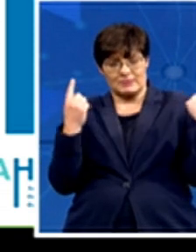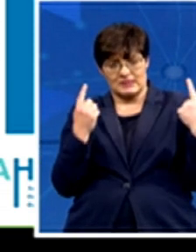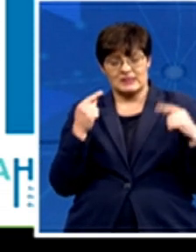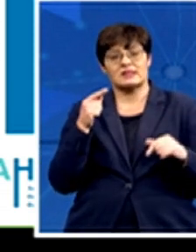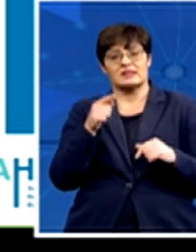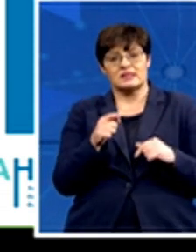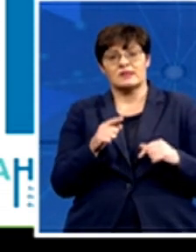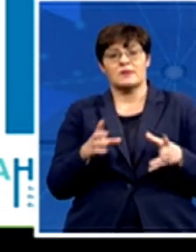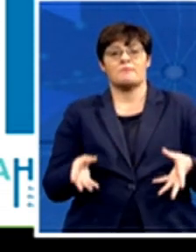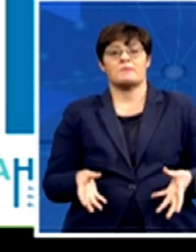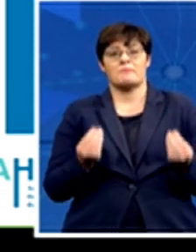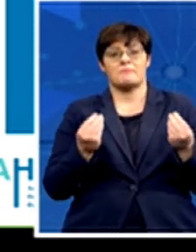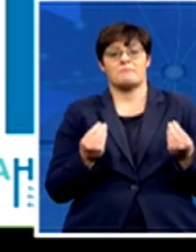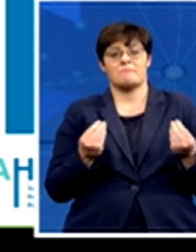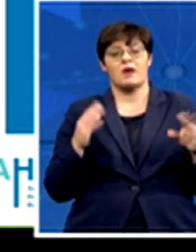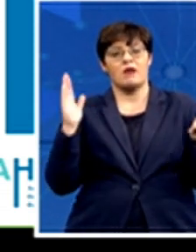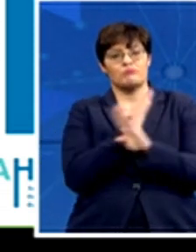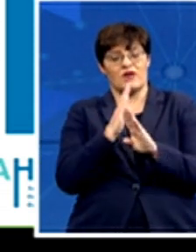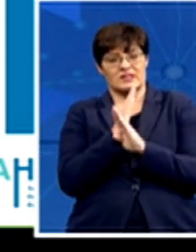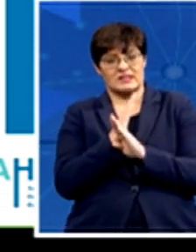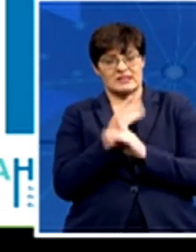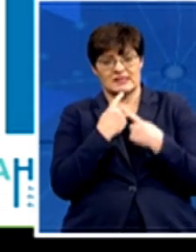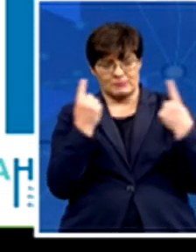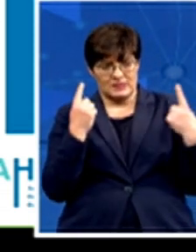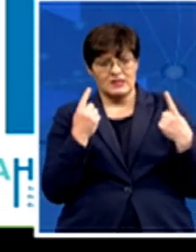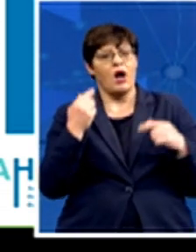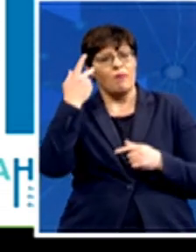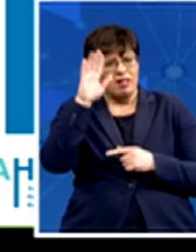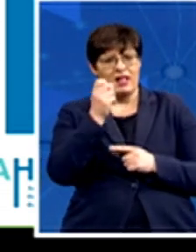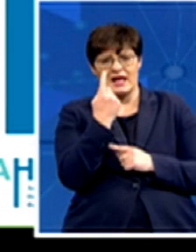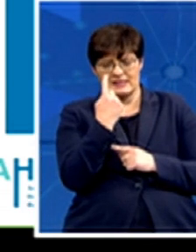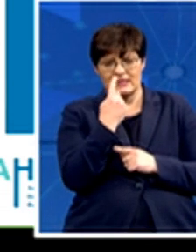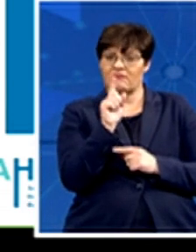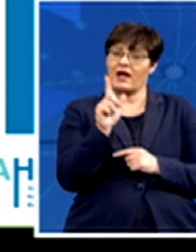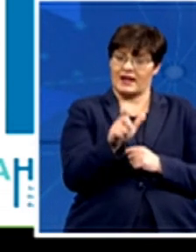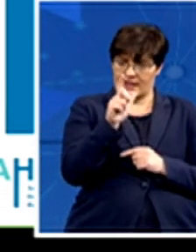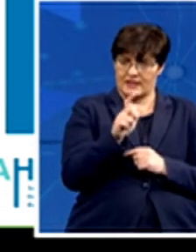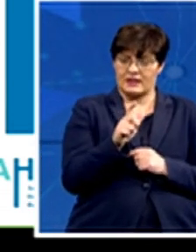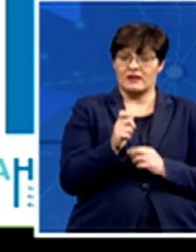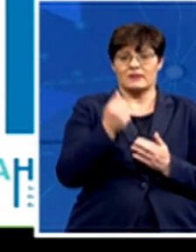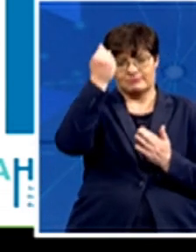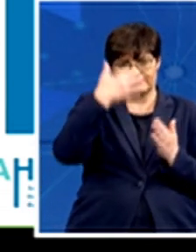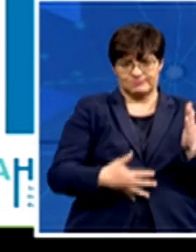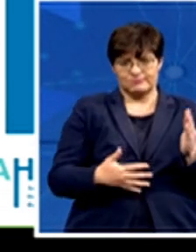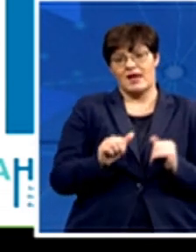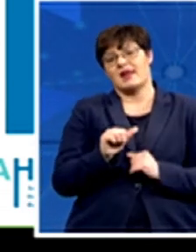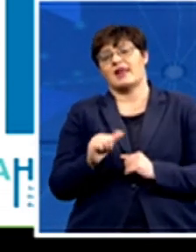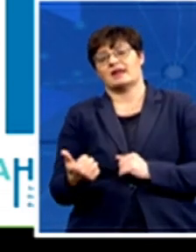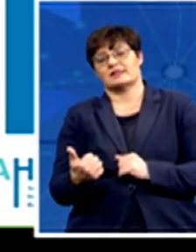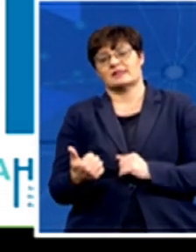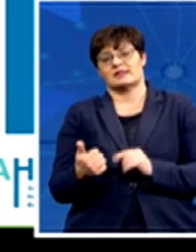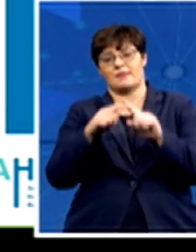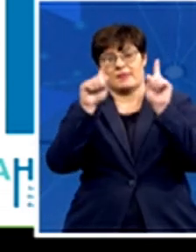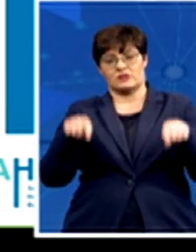privacy statement, I understand the privacy statement. If you click on it, it will take you to the next pic where it says South African